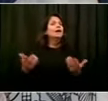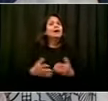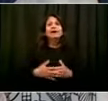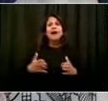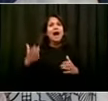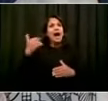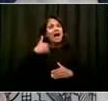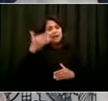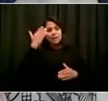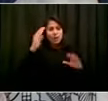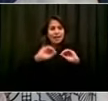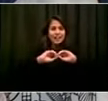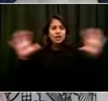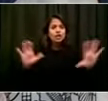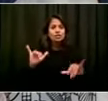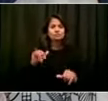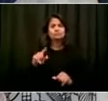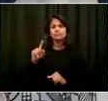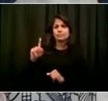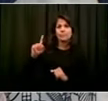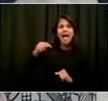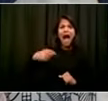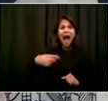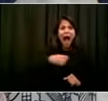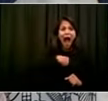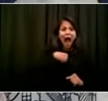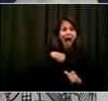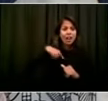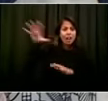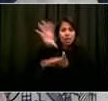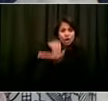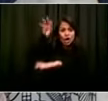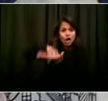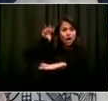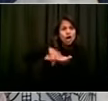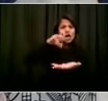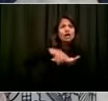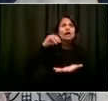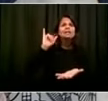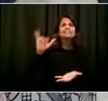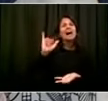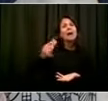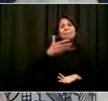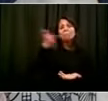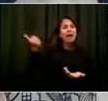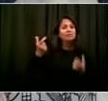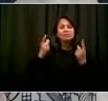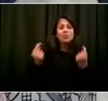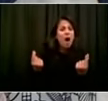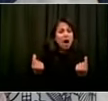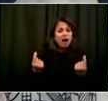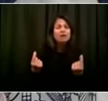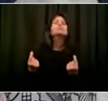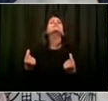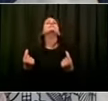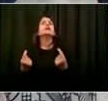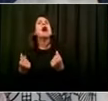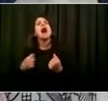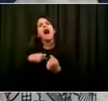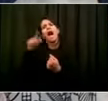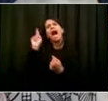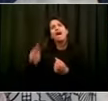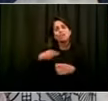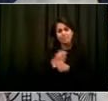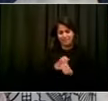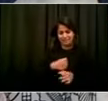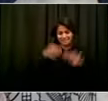months that the best way to approach things is once we come to a decision here in New York City, and that is based on the